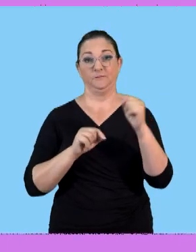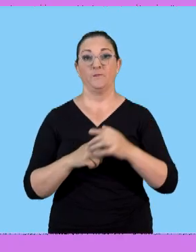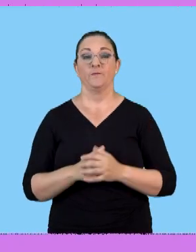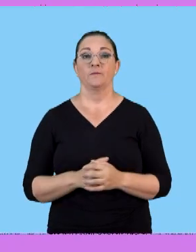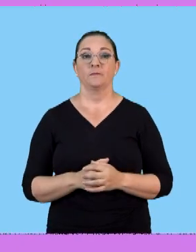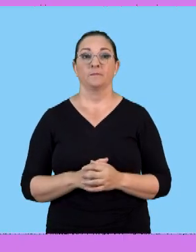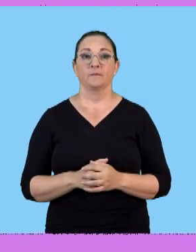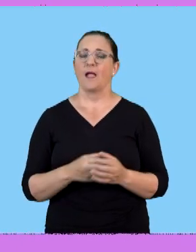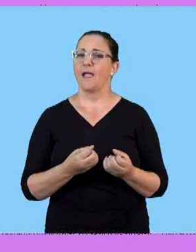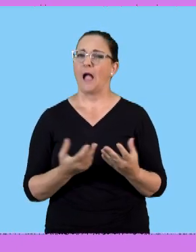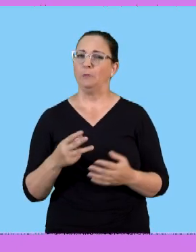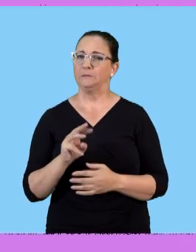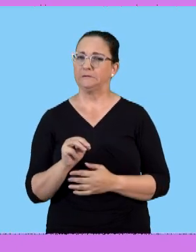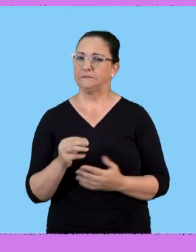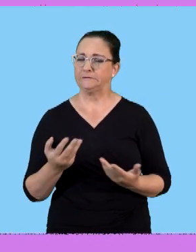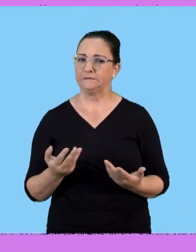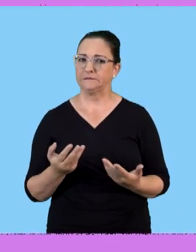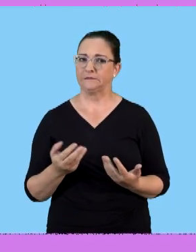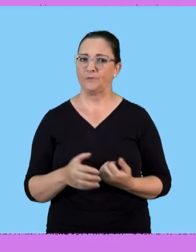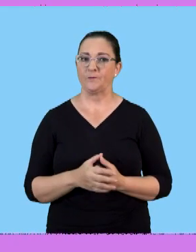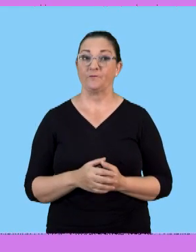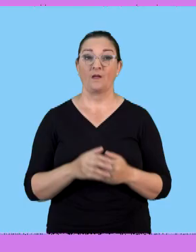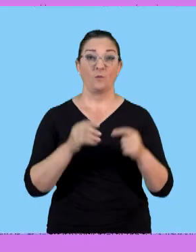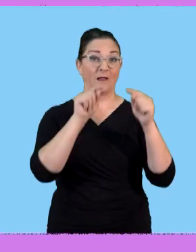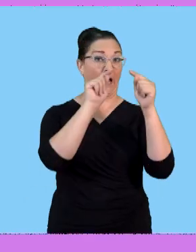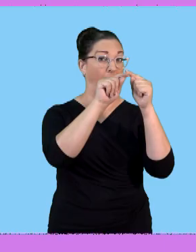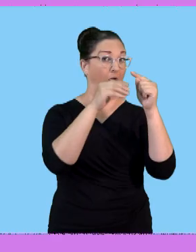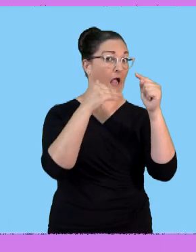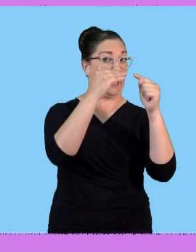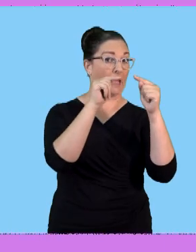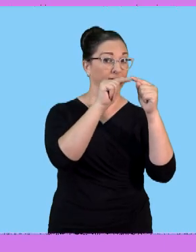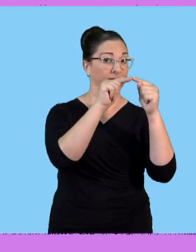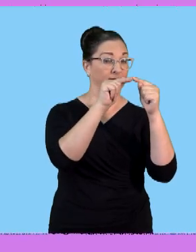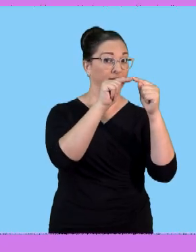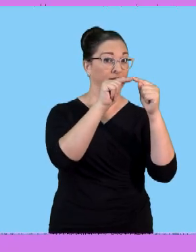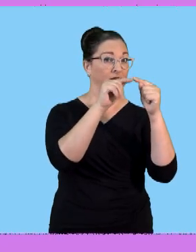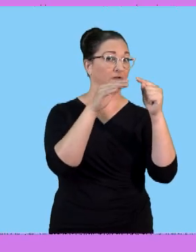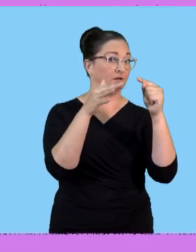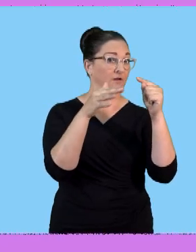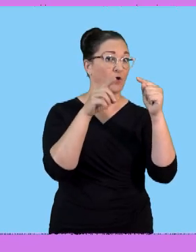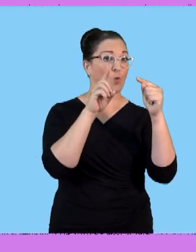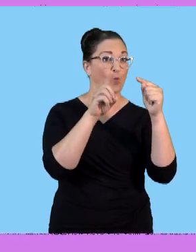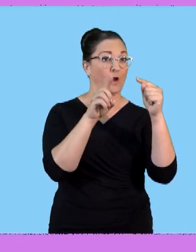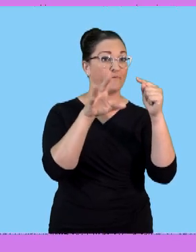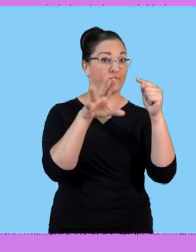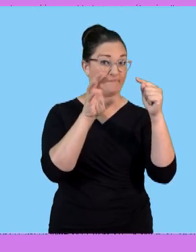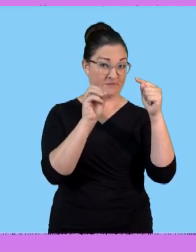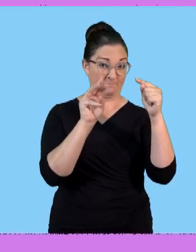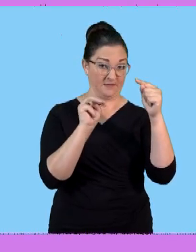So by how many meters? So when they're at the highest point, they are approximately at